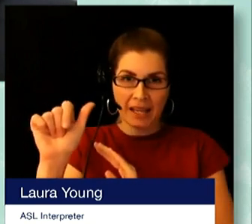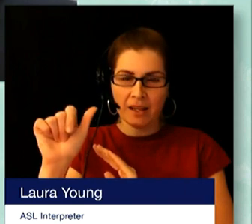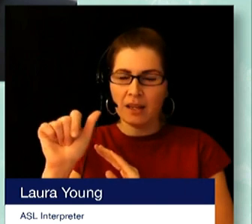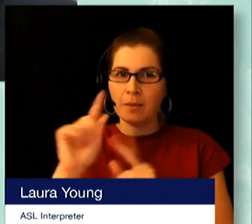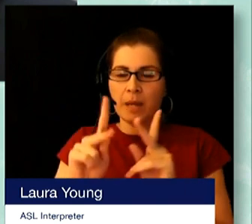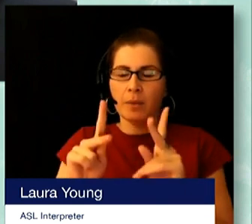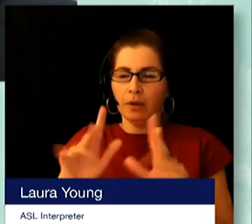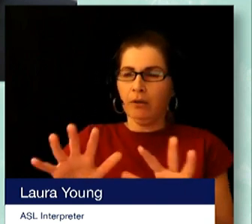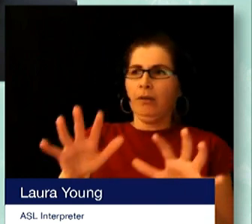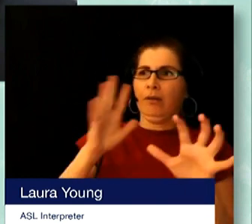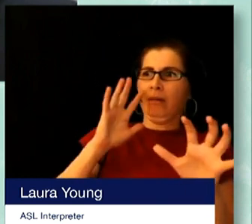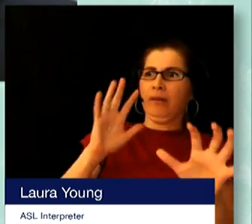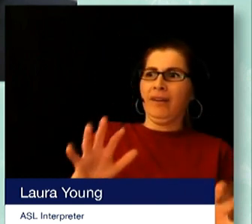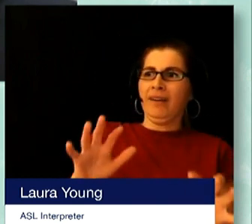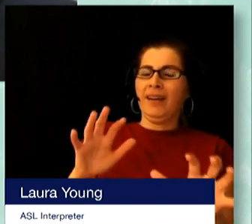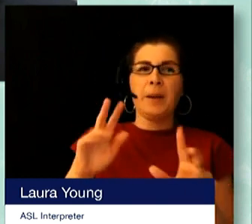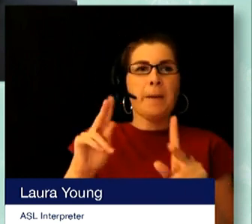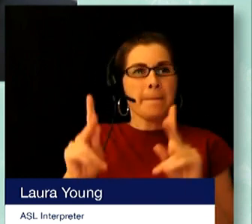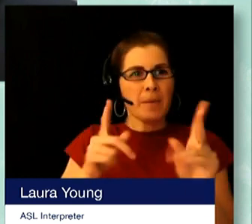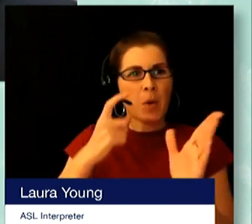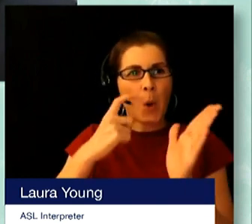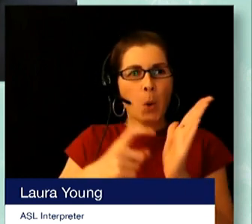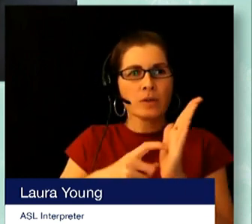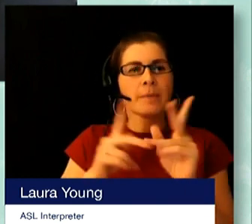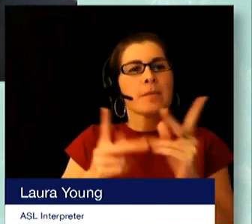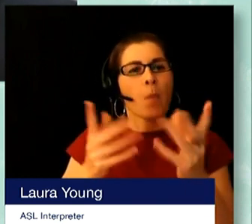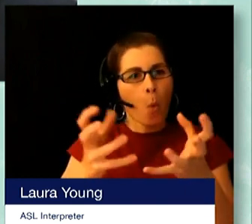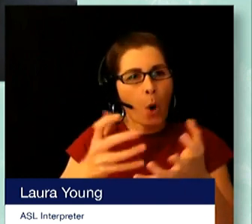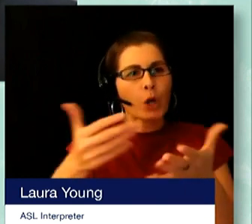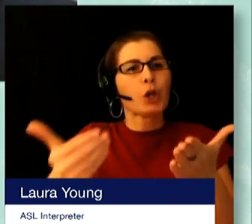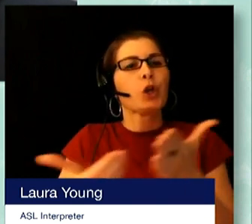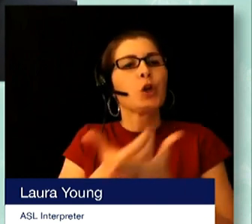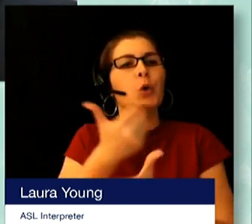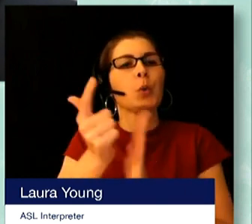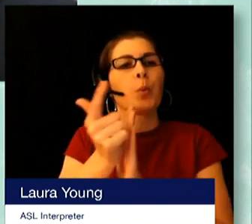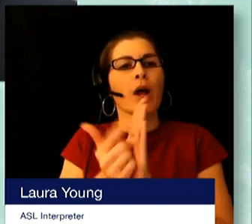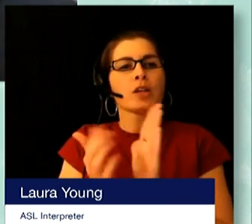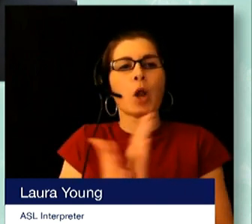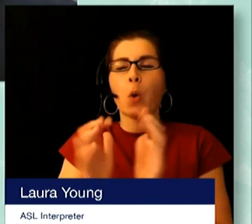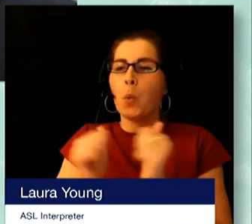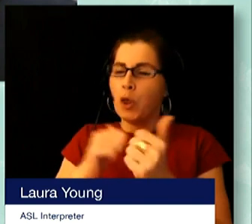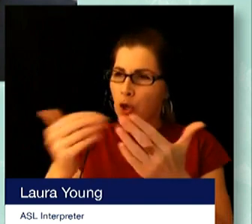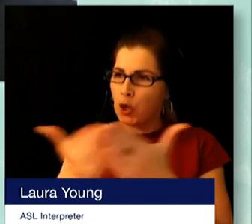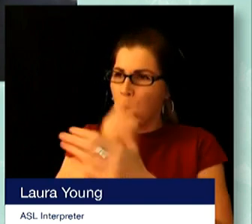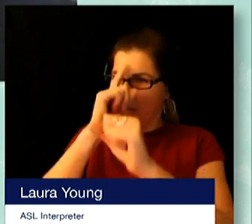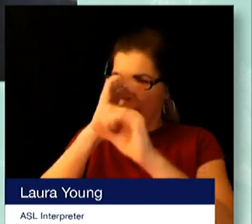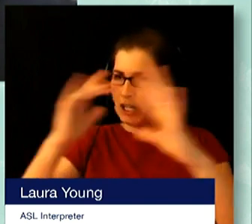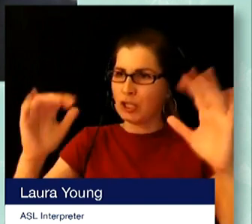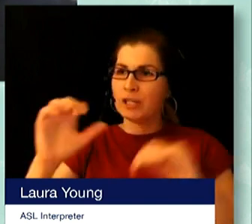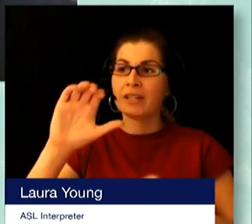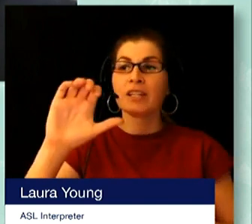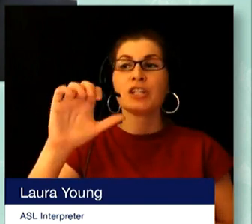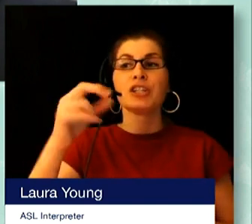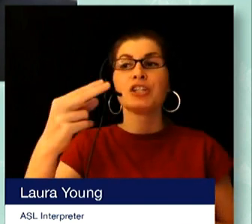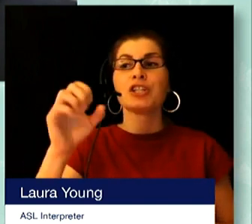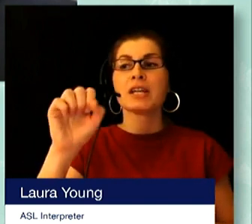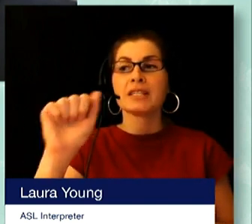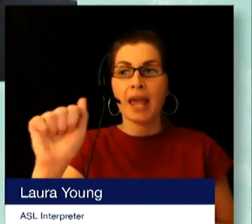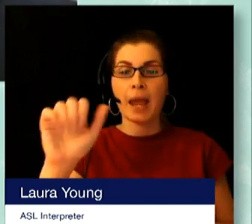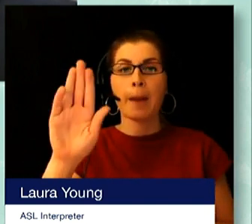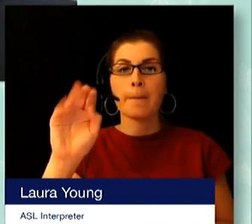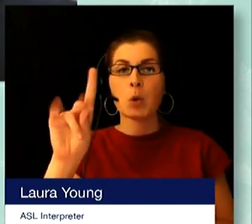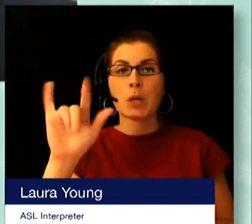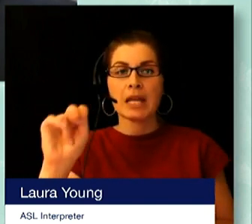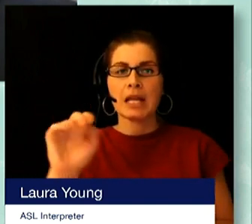It reaffirmed that people are looking for a new kind of prosecutor with a new vision And D.A. Boudin's commitment to systemic reform